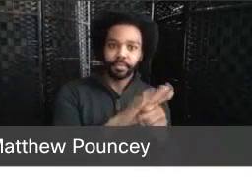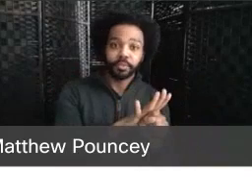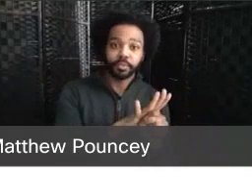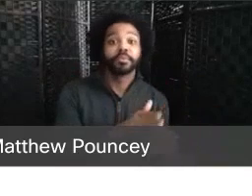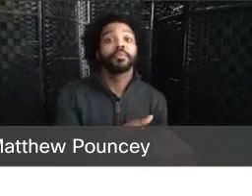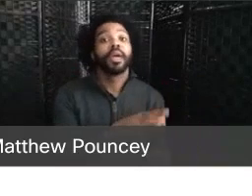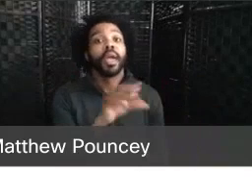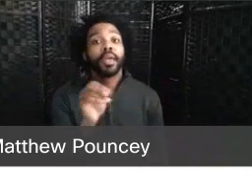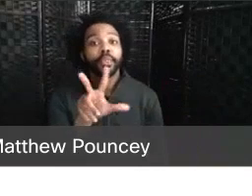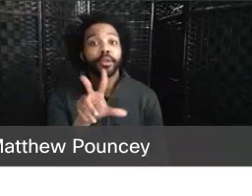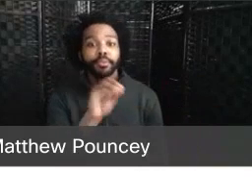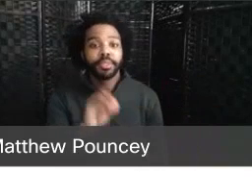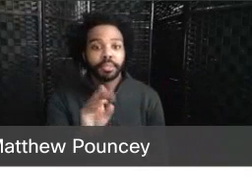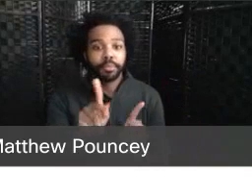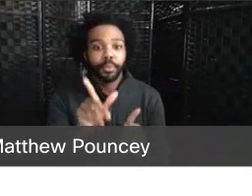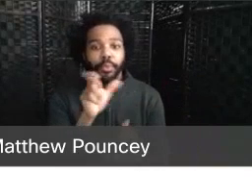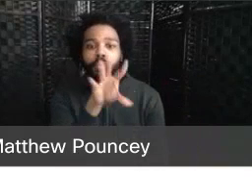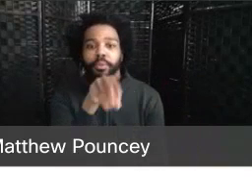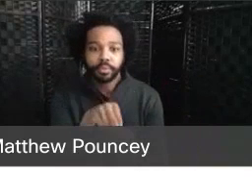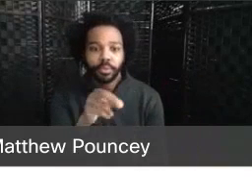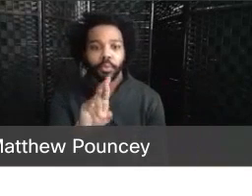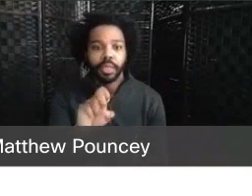folks in residential habilitation,